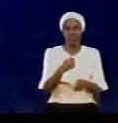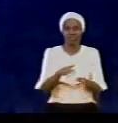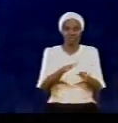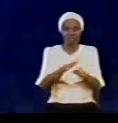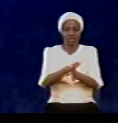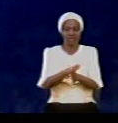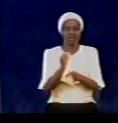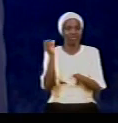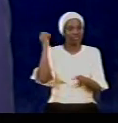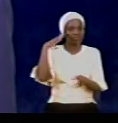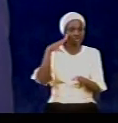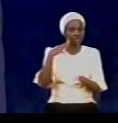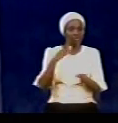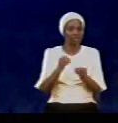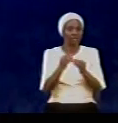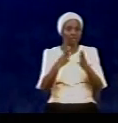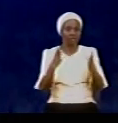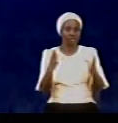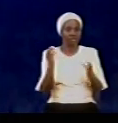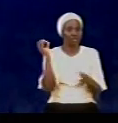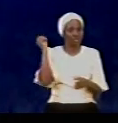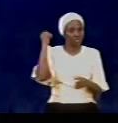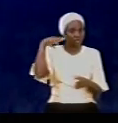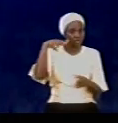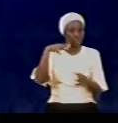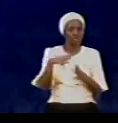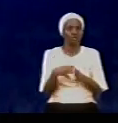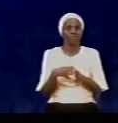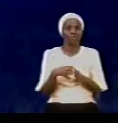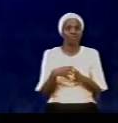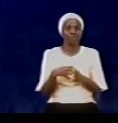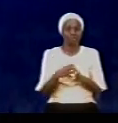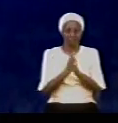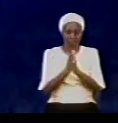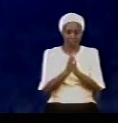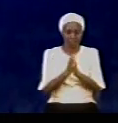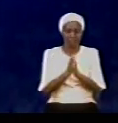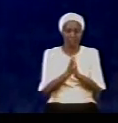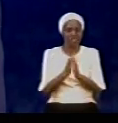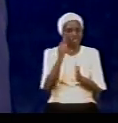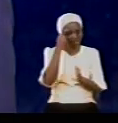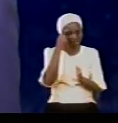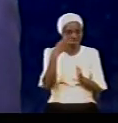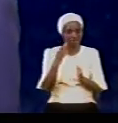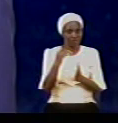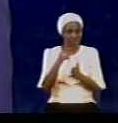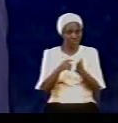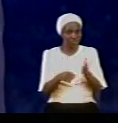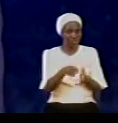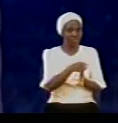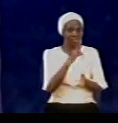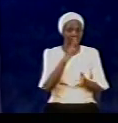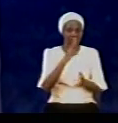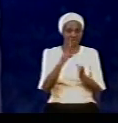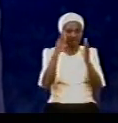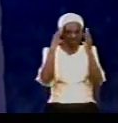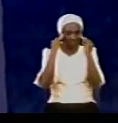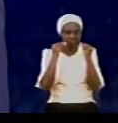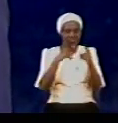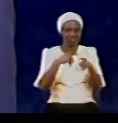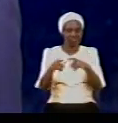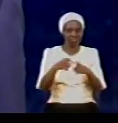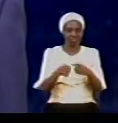Think of what they are passing through. Imagine it so that it can bring compassion in our hearts to